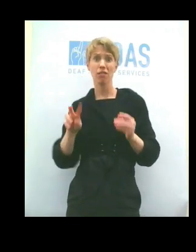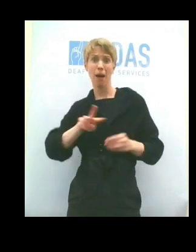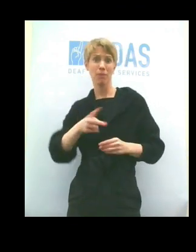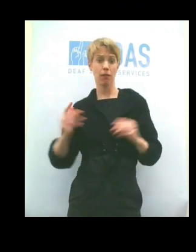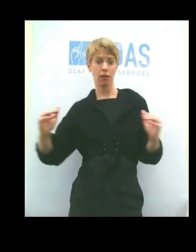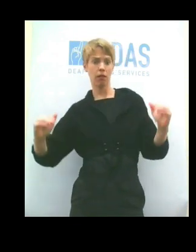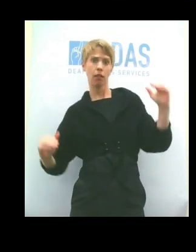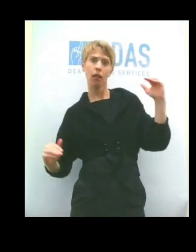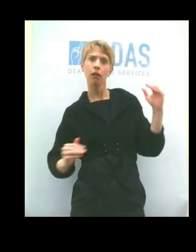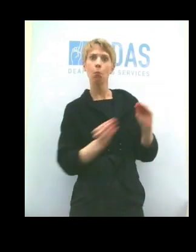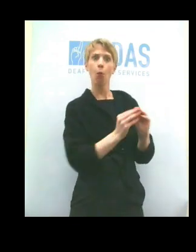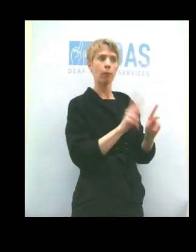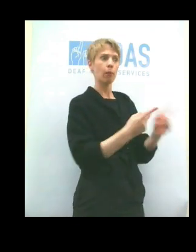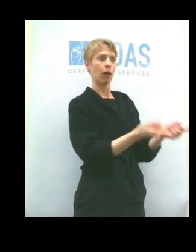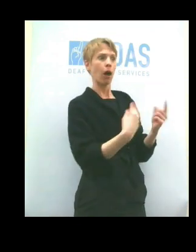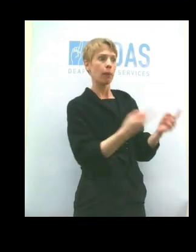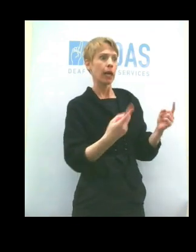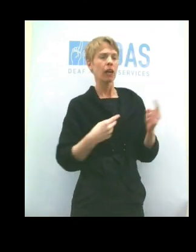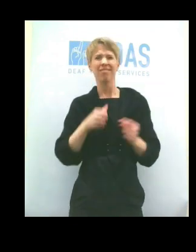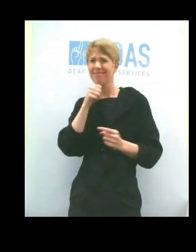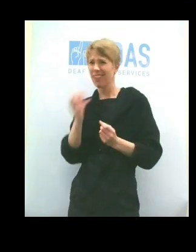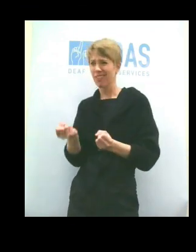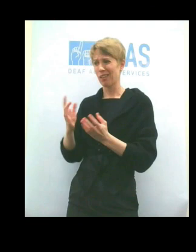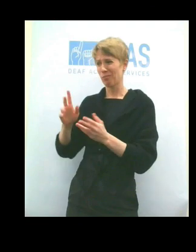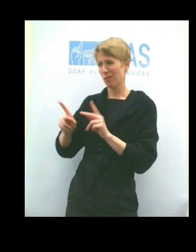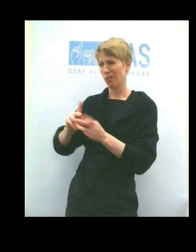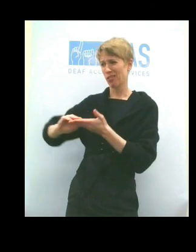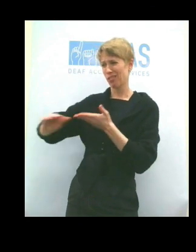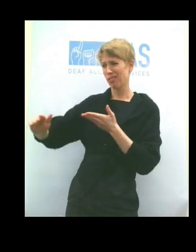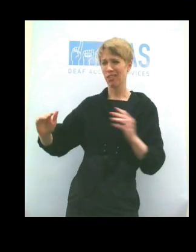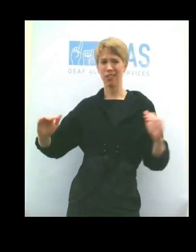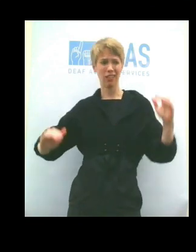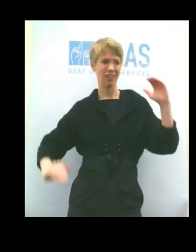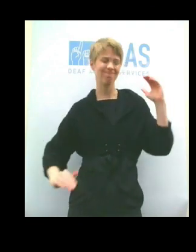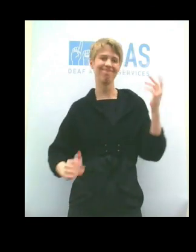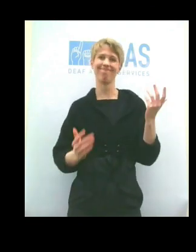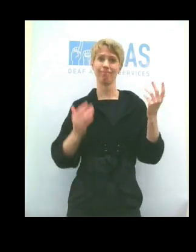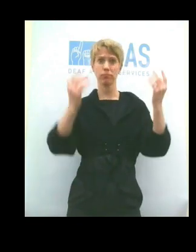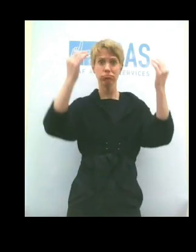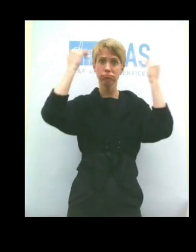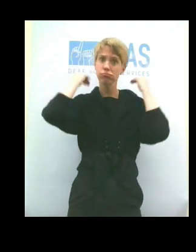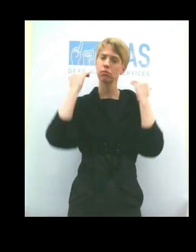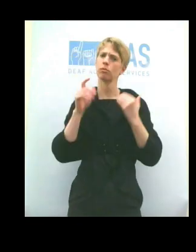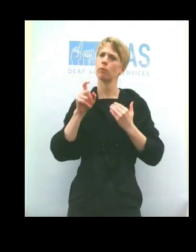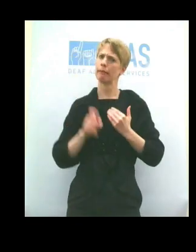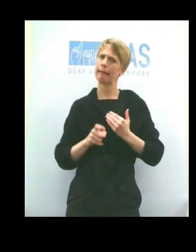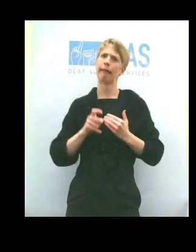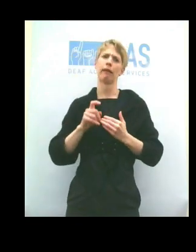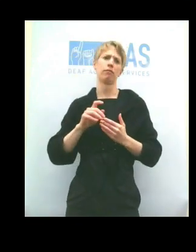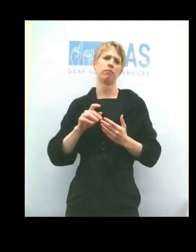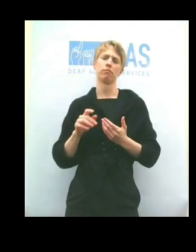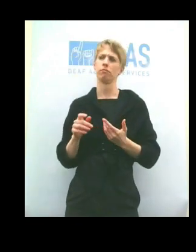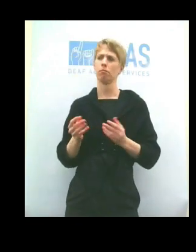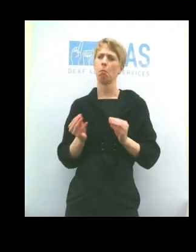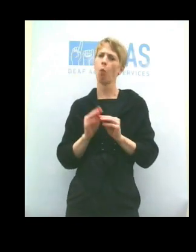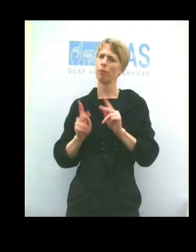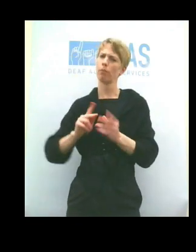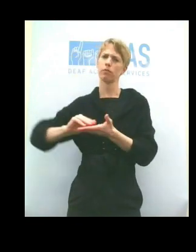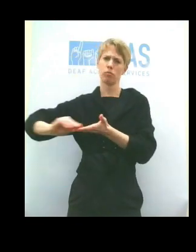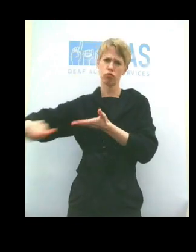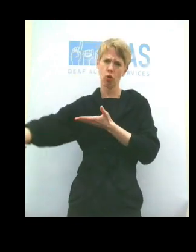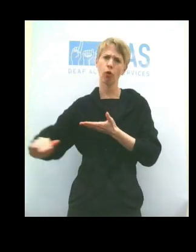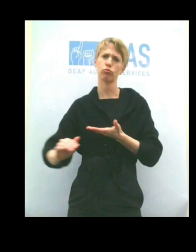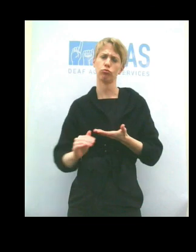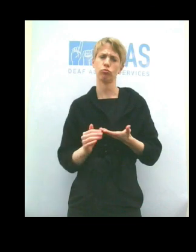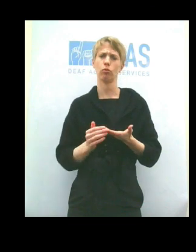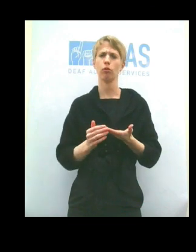in. So we need to reduce the number of individuals who are contracting the coronavirus, who then unfortunately get sick